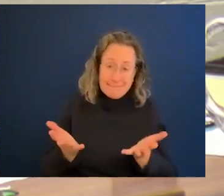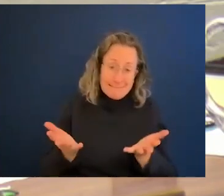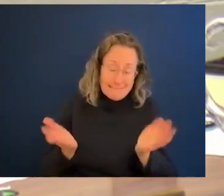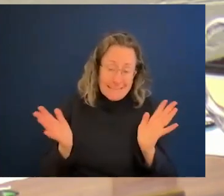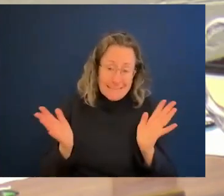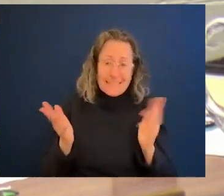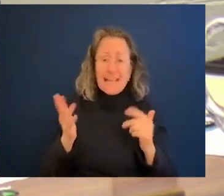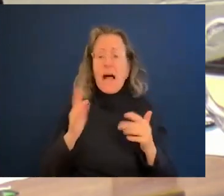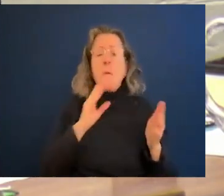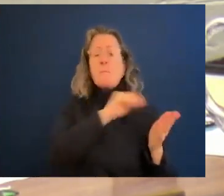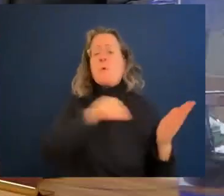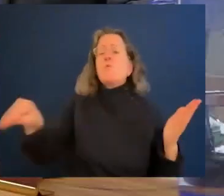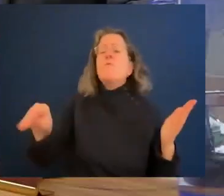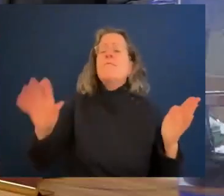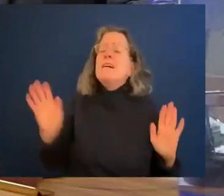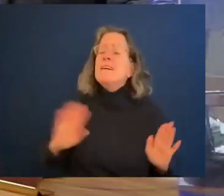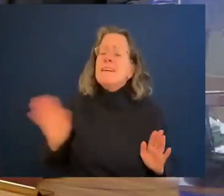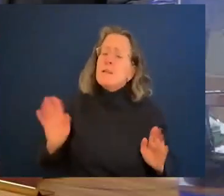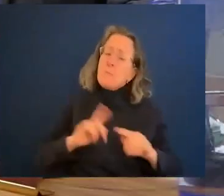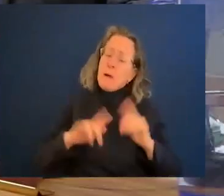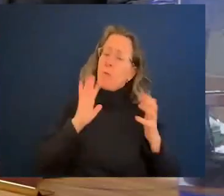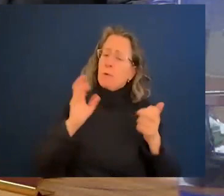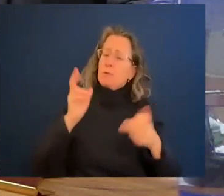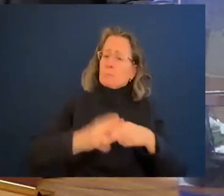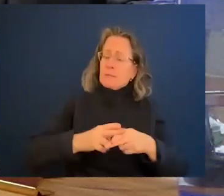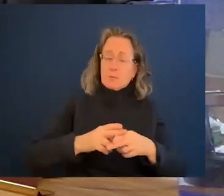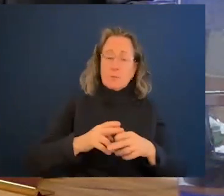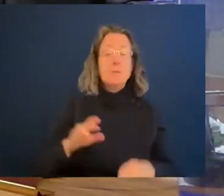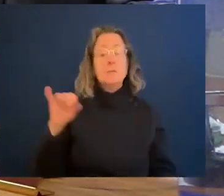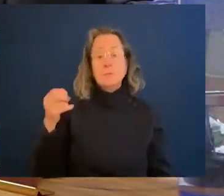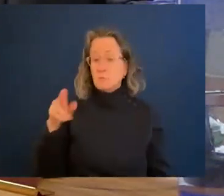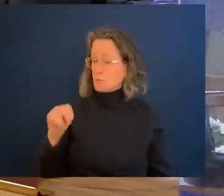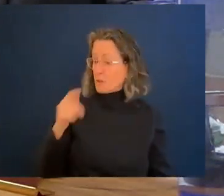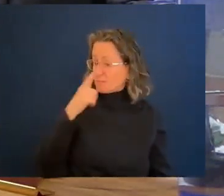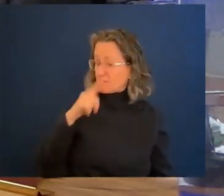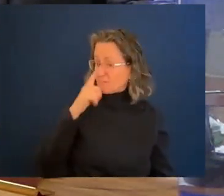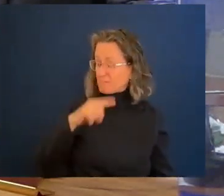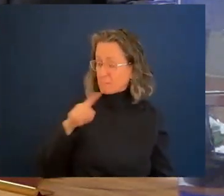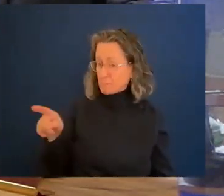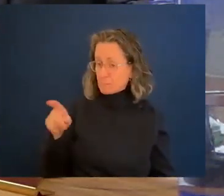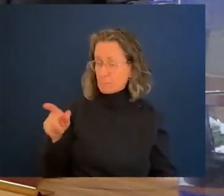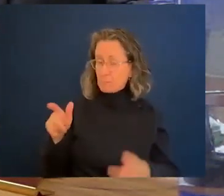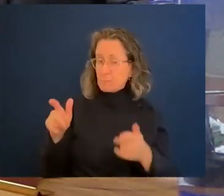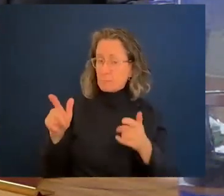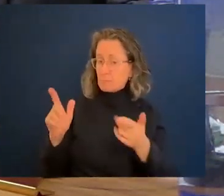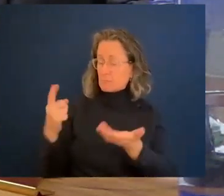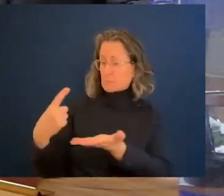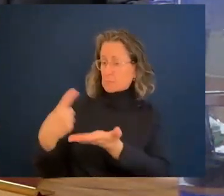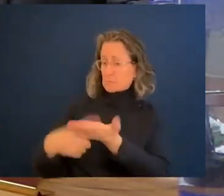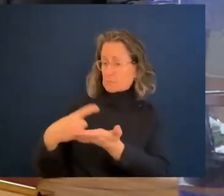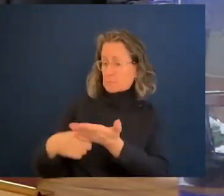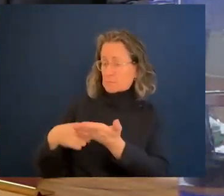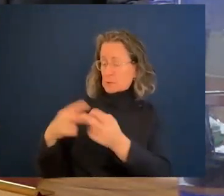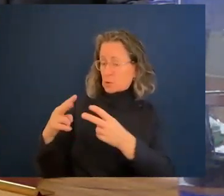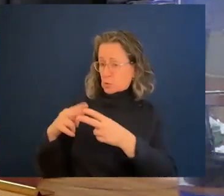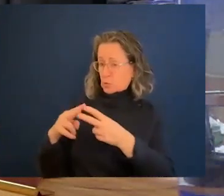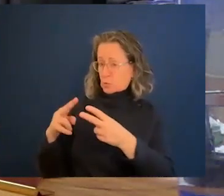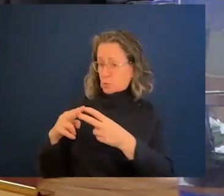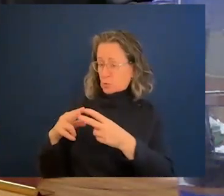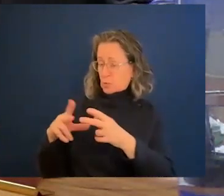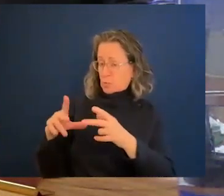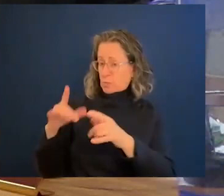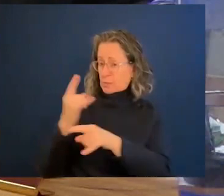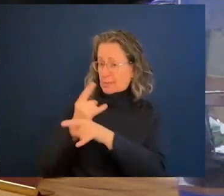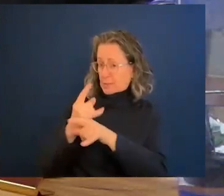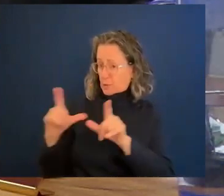and I think I would like John can you speak a moment to where those businesses contacted and what known that they were going to be on the consent agenda